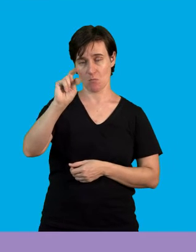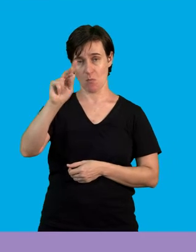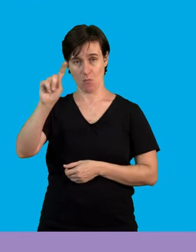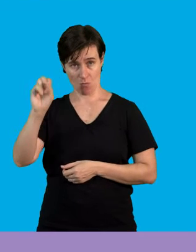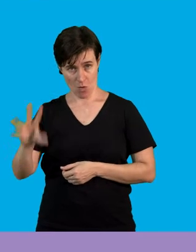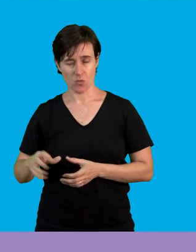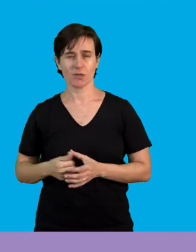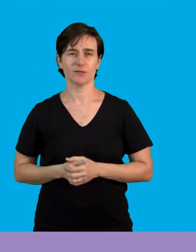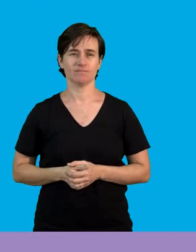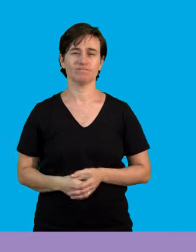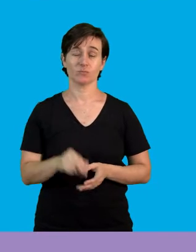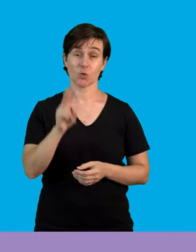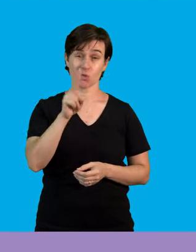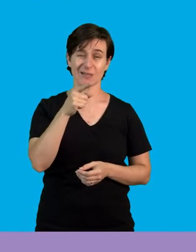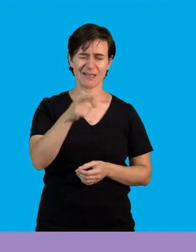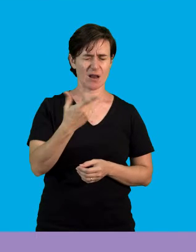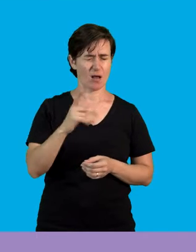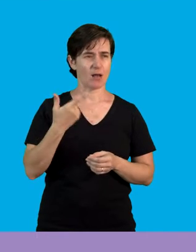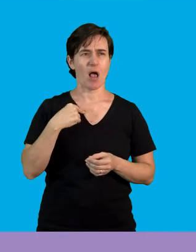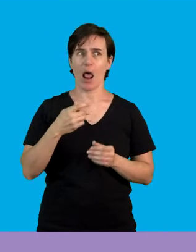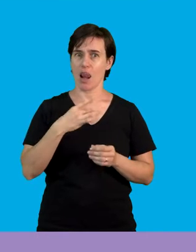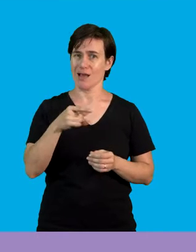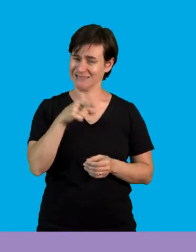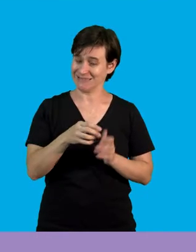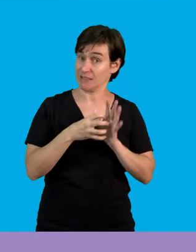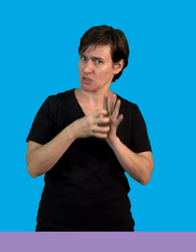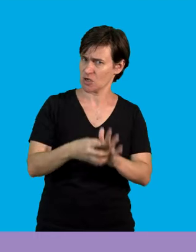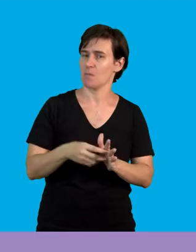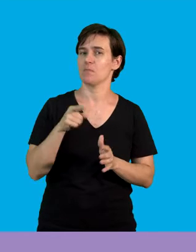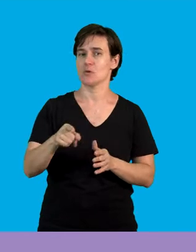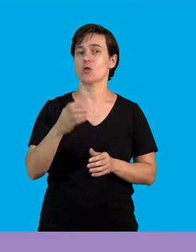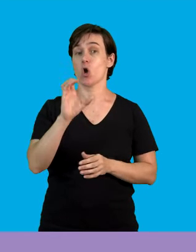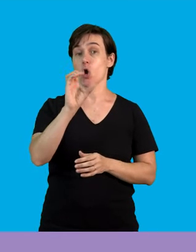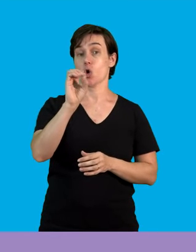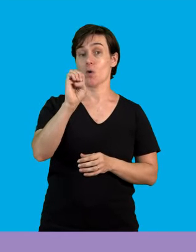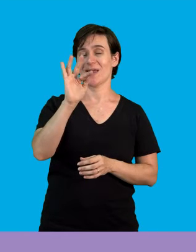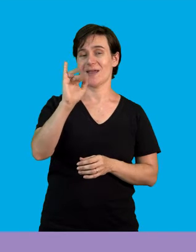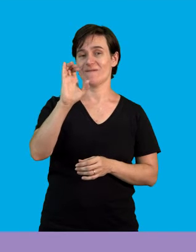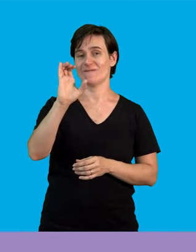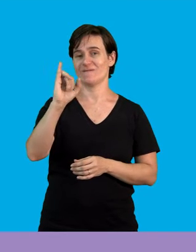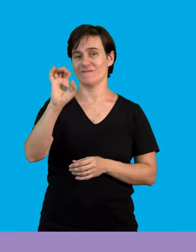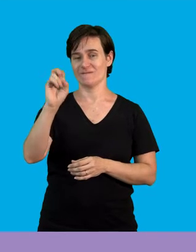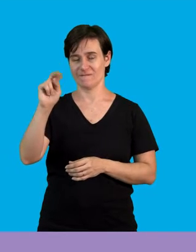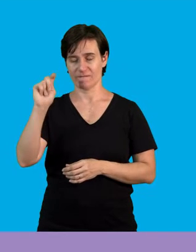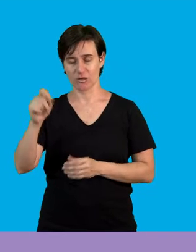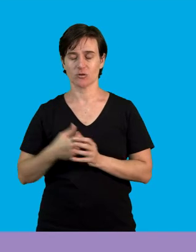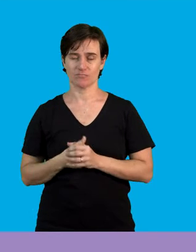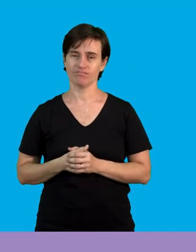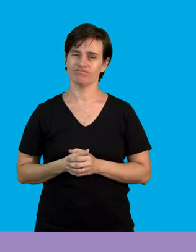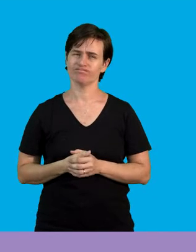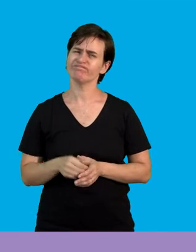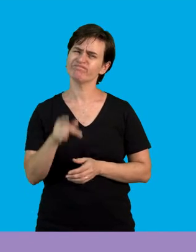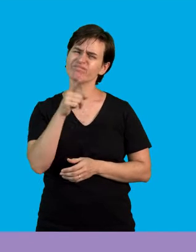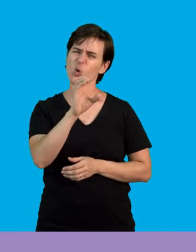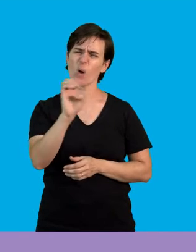that. Here is a brilliant example of coefficients and exponents. In this case, we would